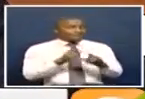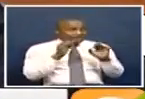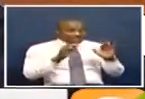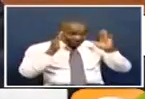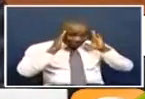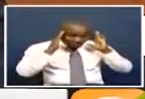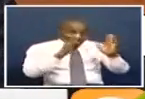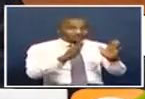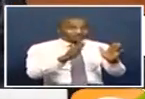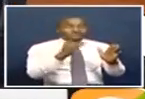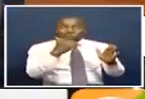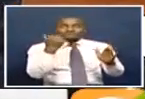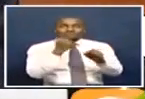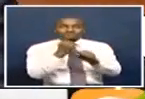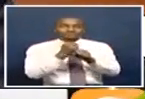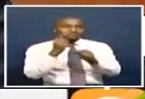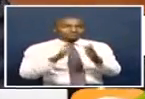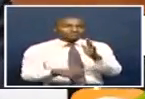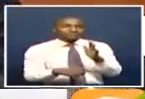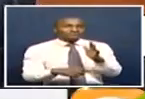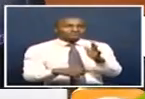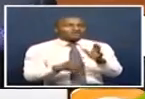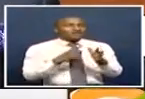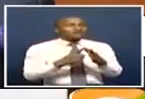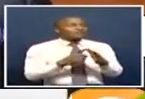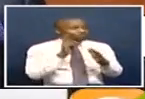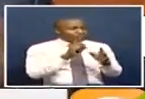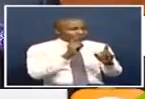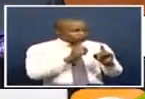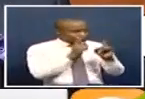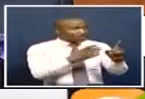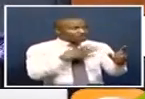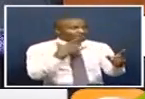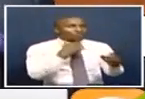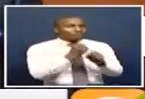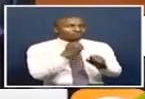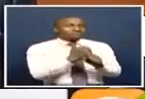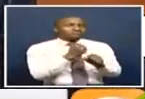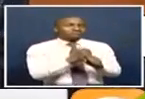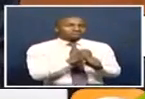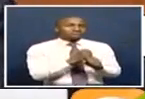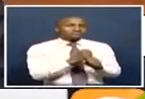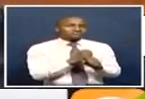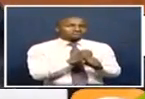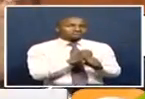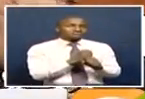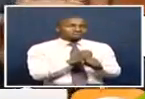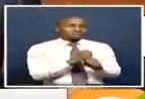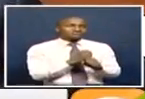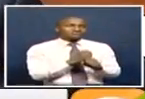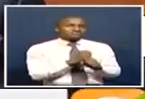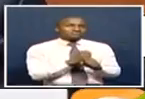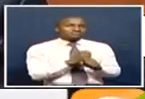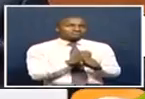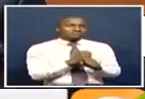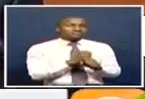committed to who has done what, then we should be rewarding the people who have done something. You give him at least two terms. But I don't know. I